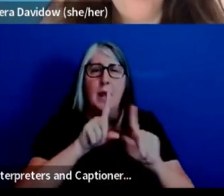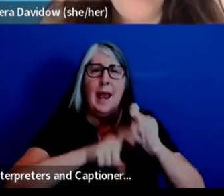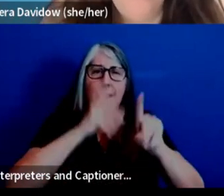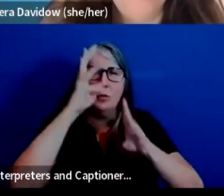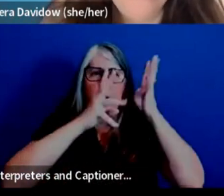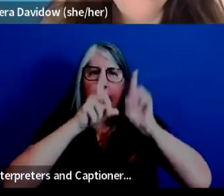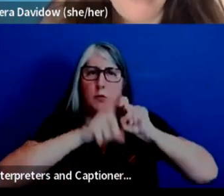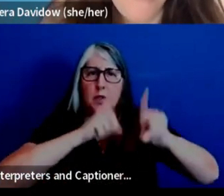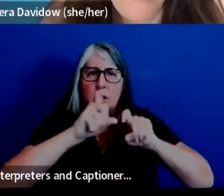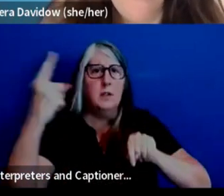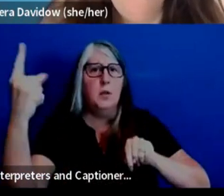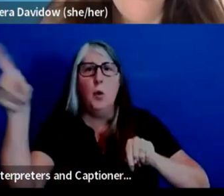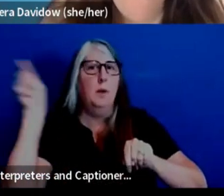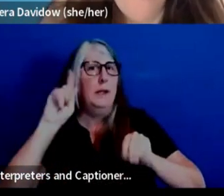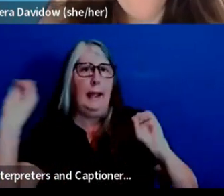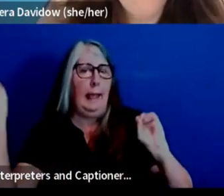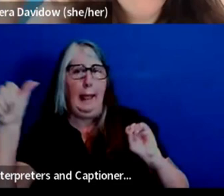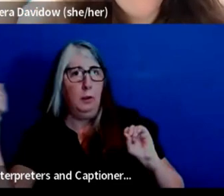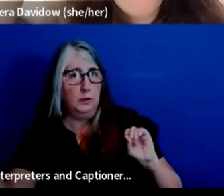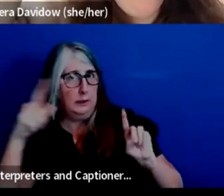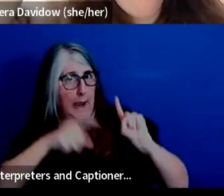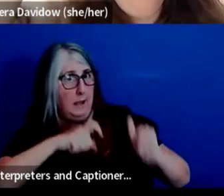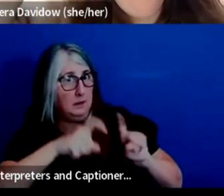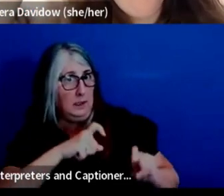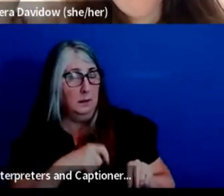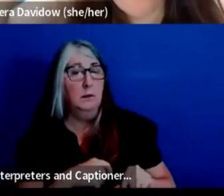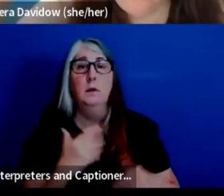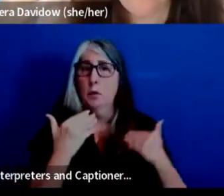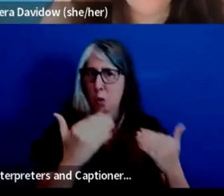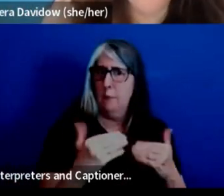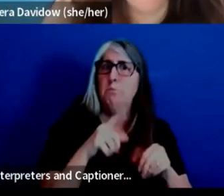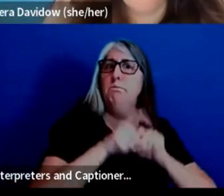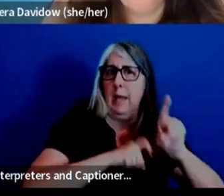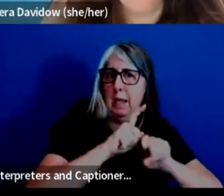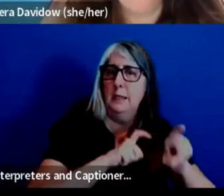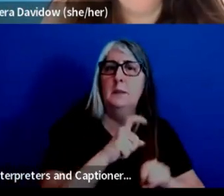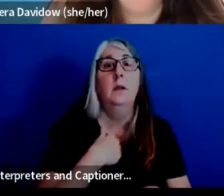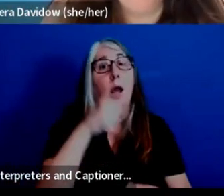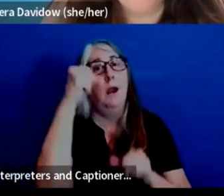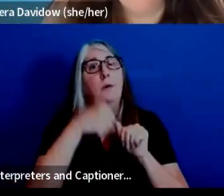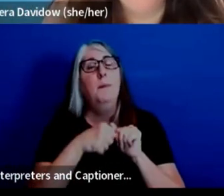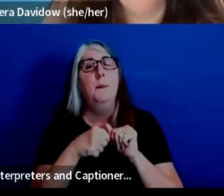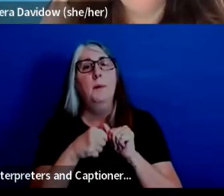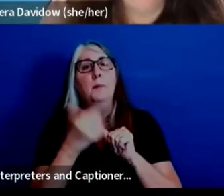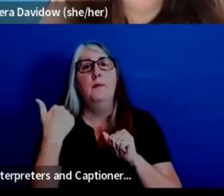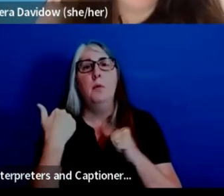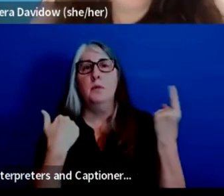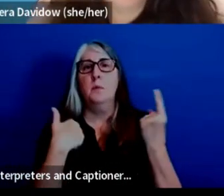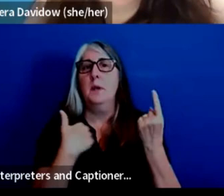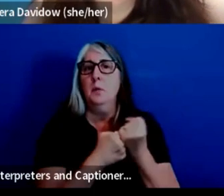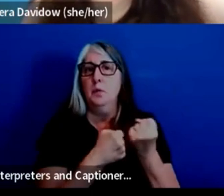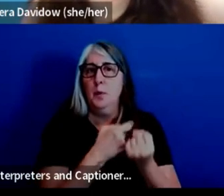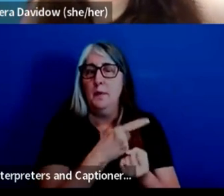questions no one else is asking of them. I remember someone that I was supporting that was